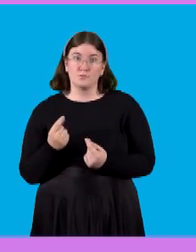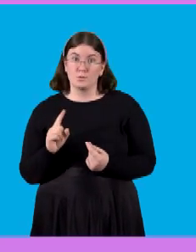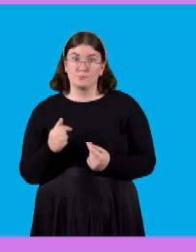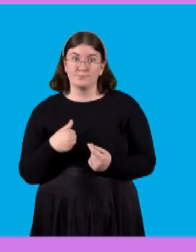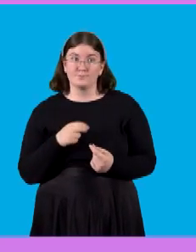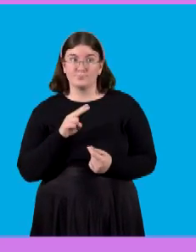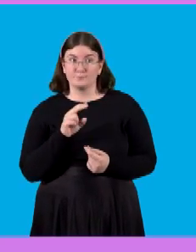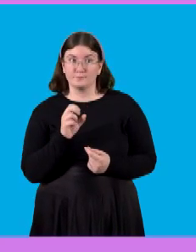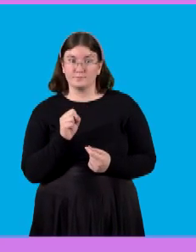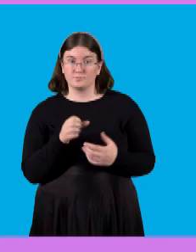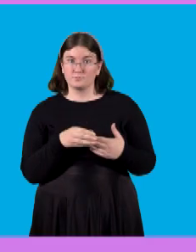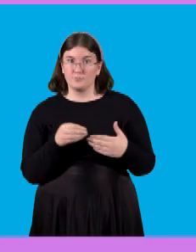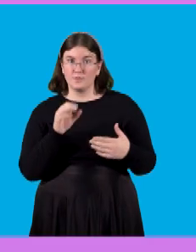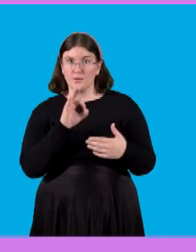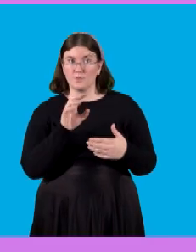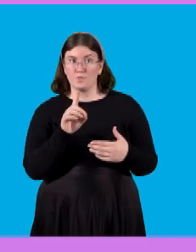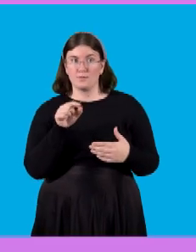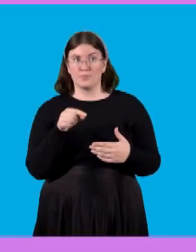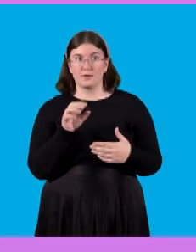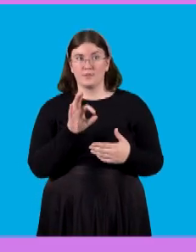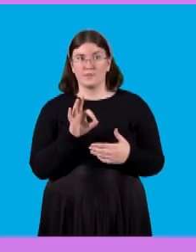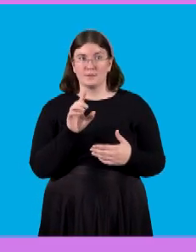US dollars, right, the